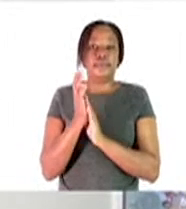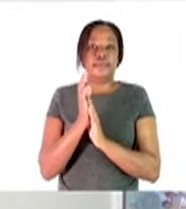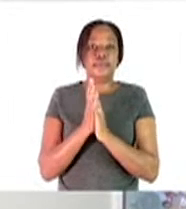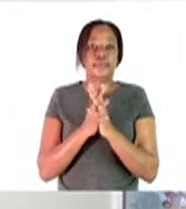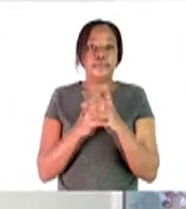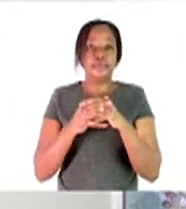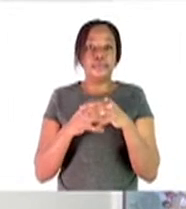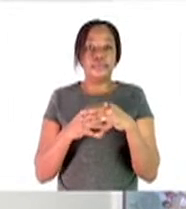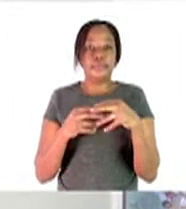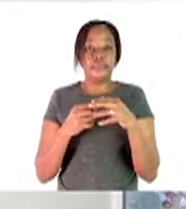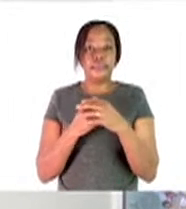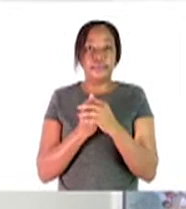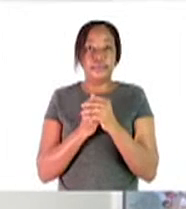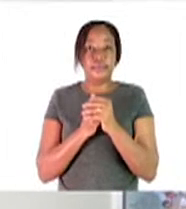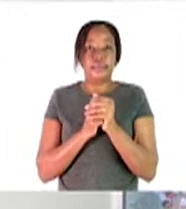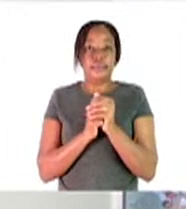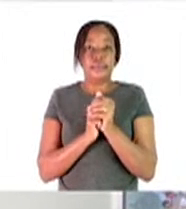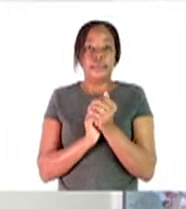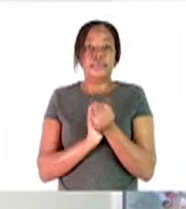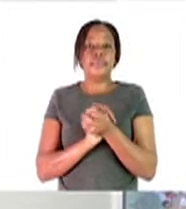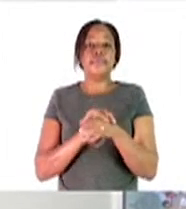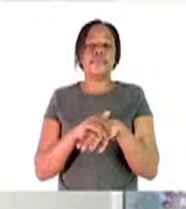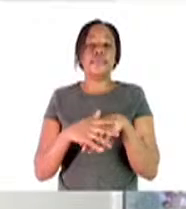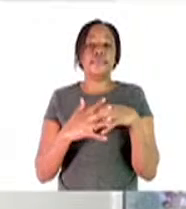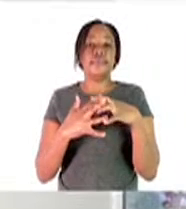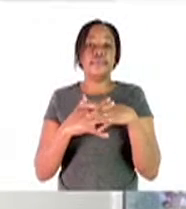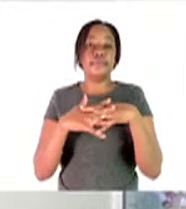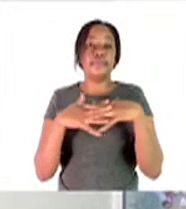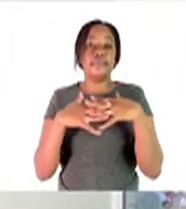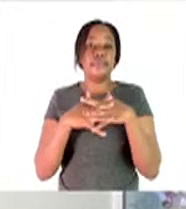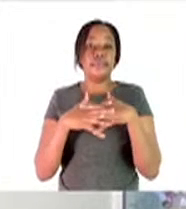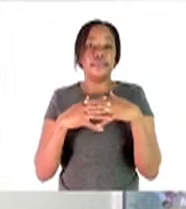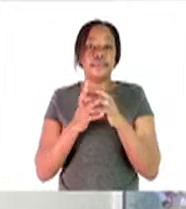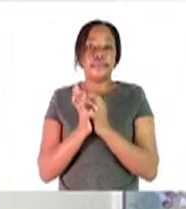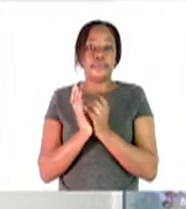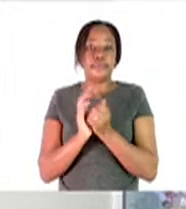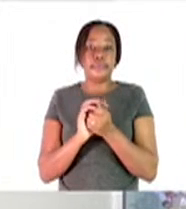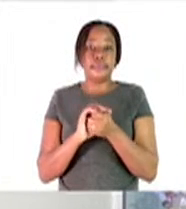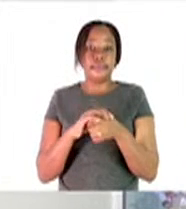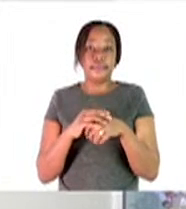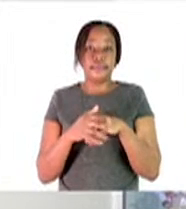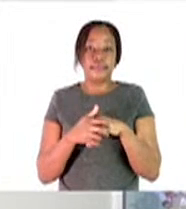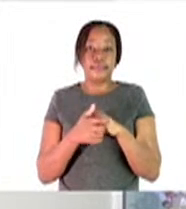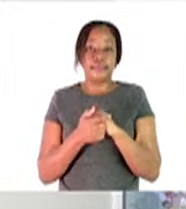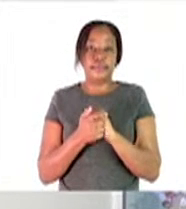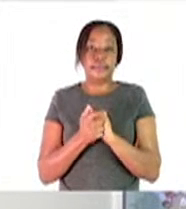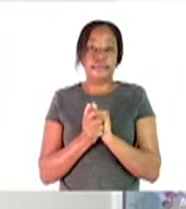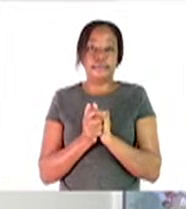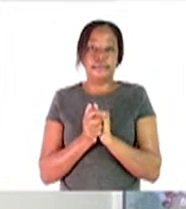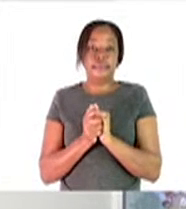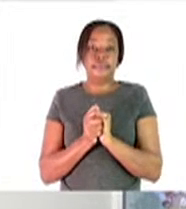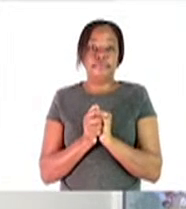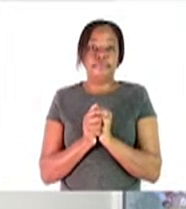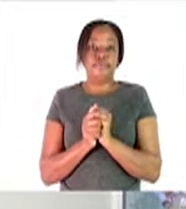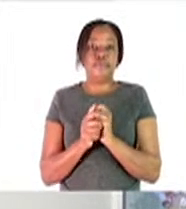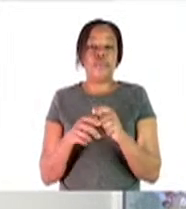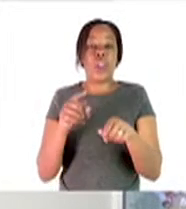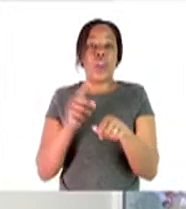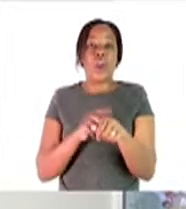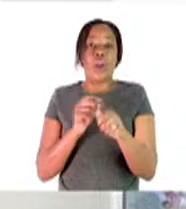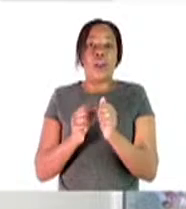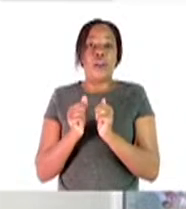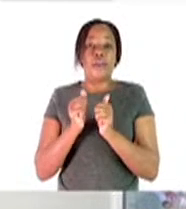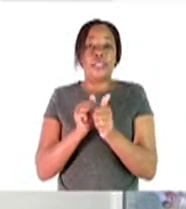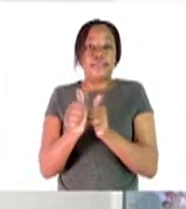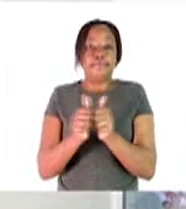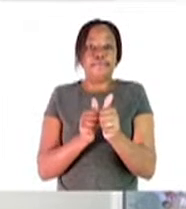out and between. Stay active, run around, but do your work. Now we are going